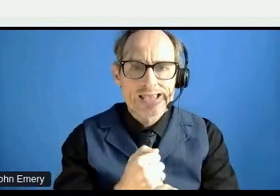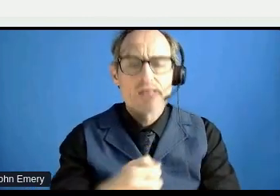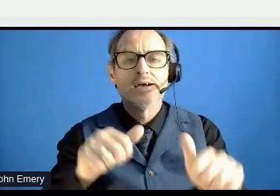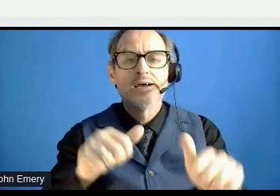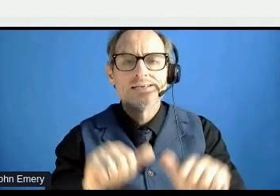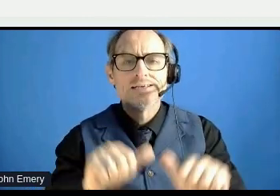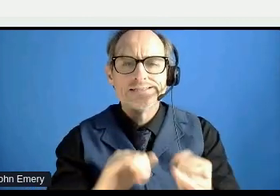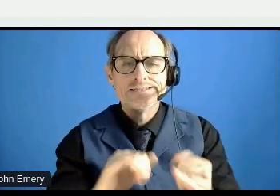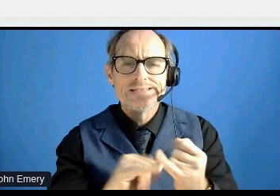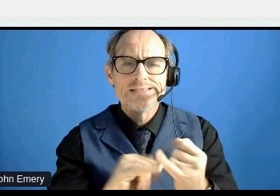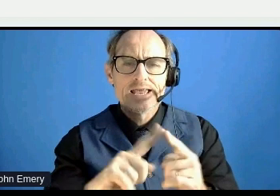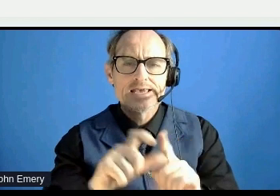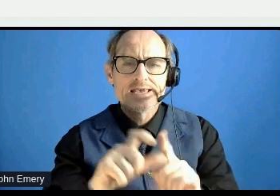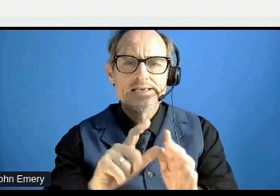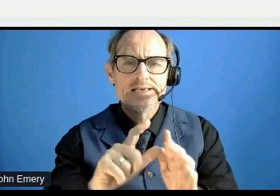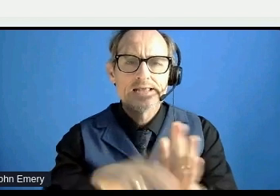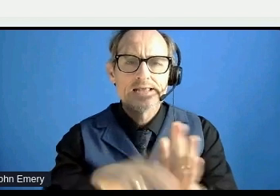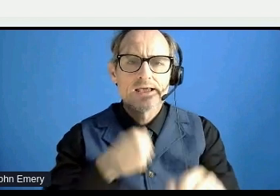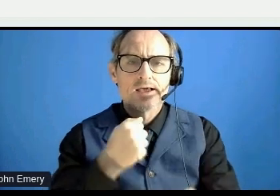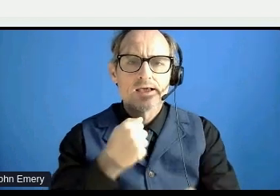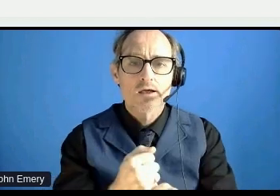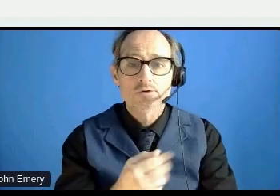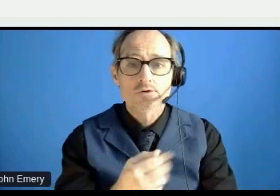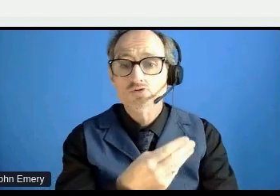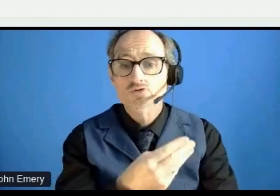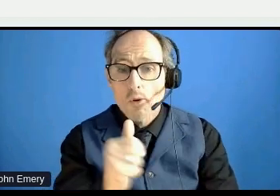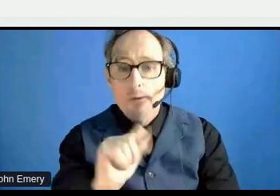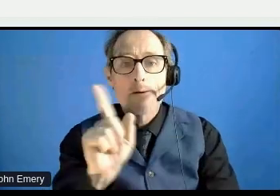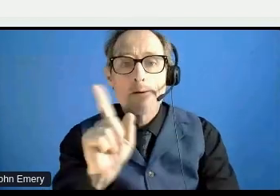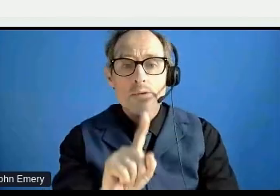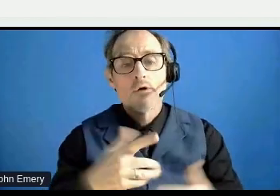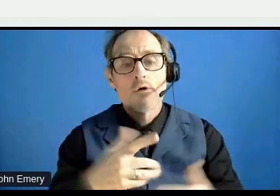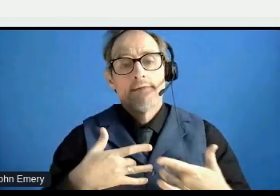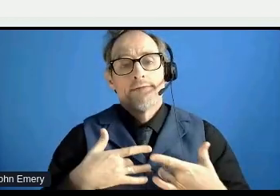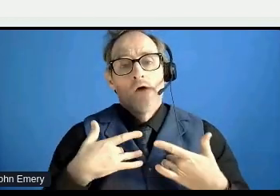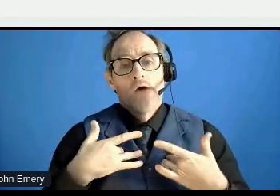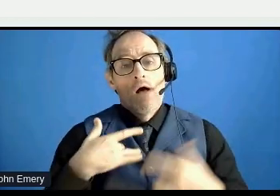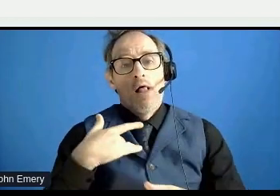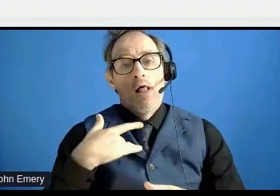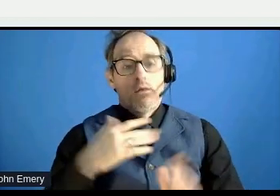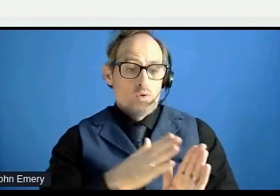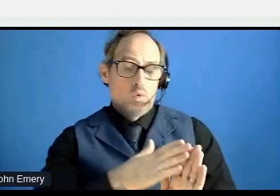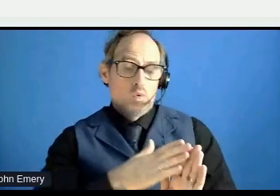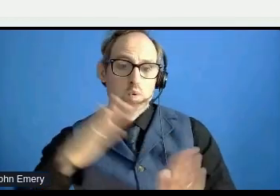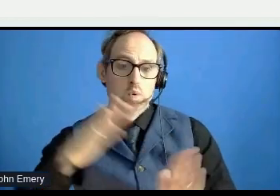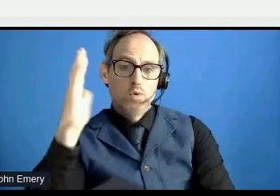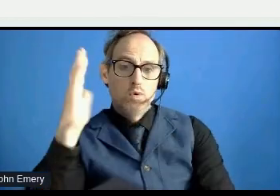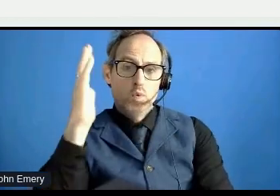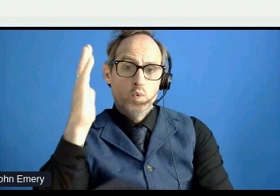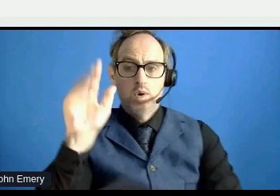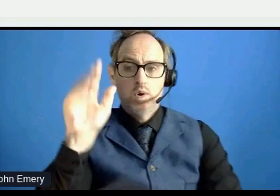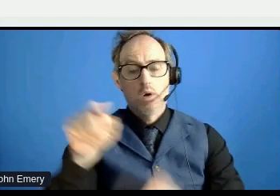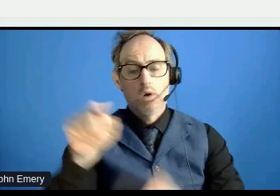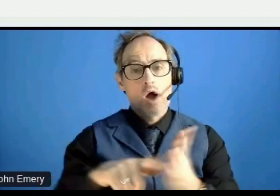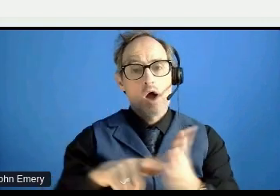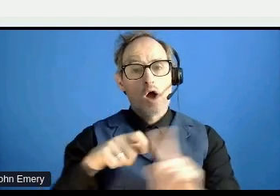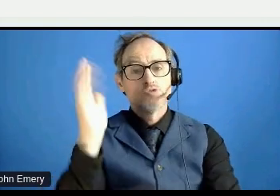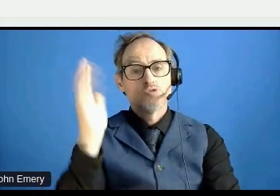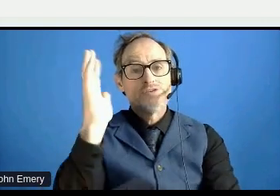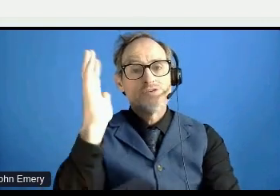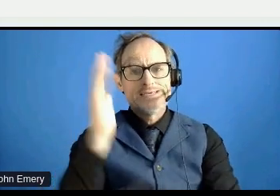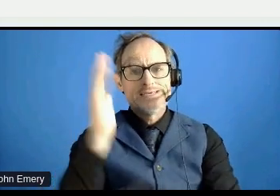back now. Some person or some people are at oak tree level, which is fantastic. That's now increasing.